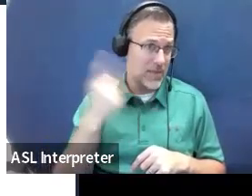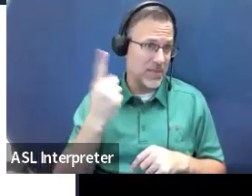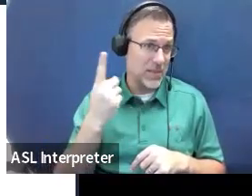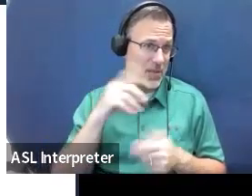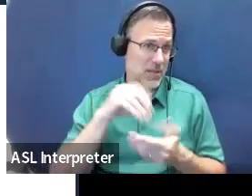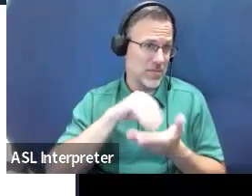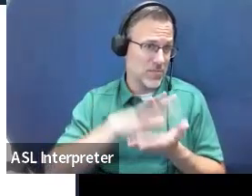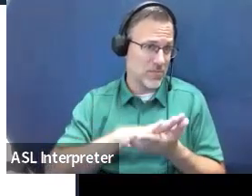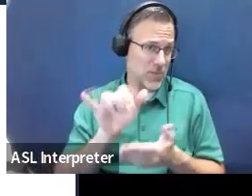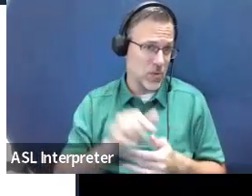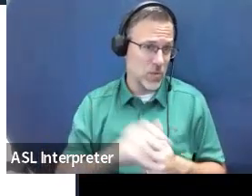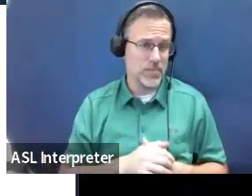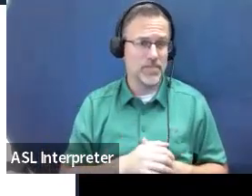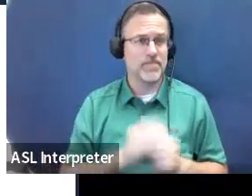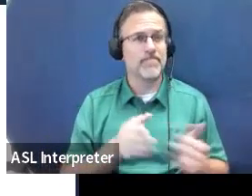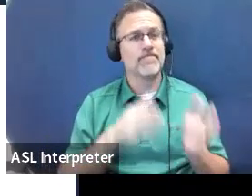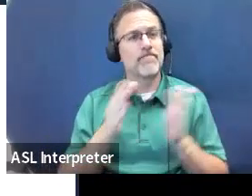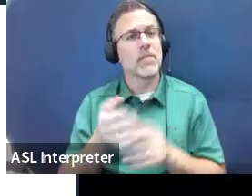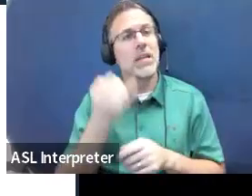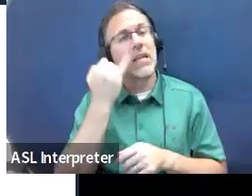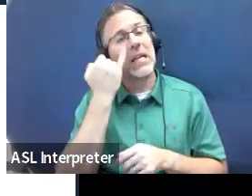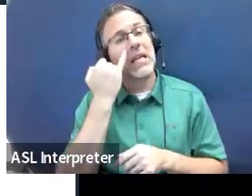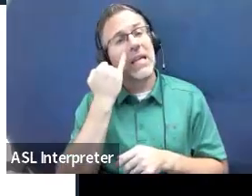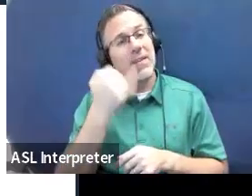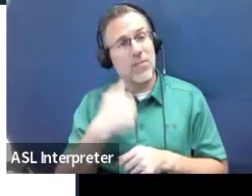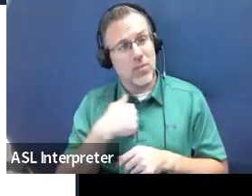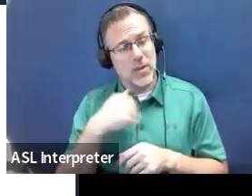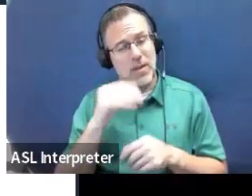Now, another note is if you have positive behavior